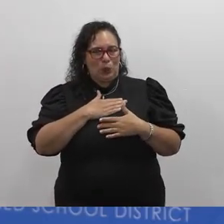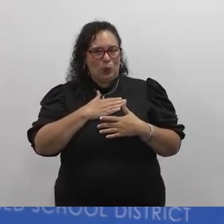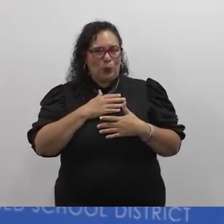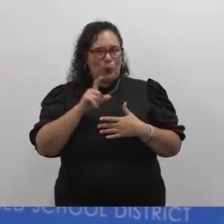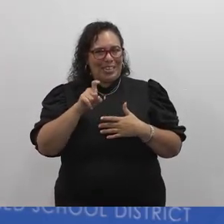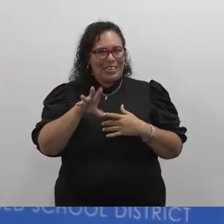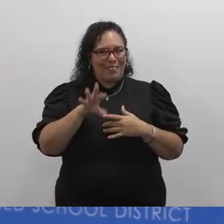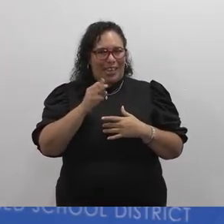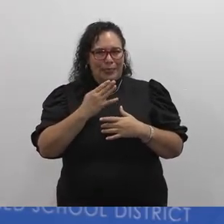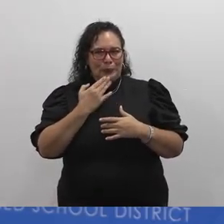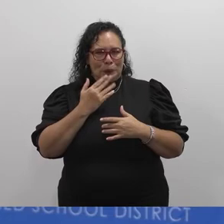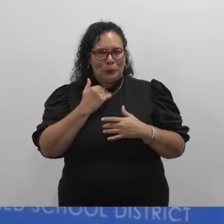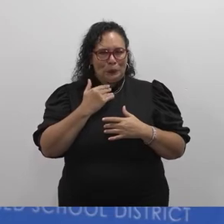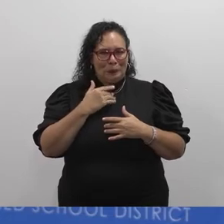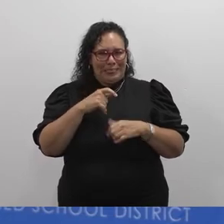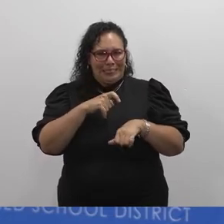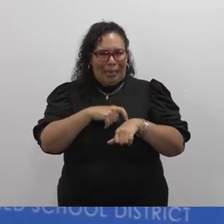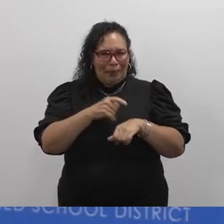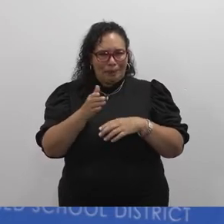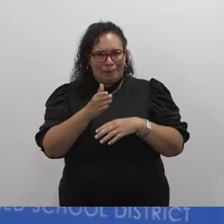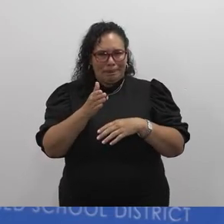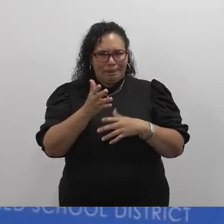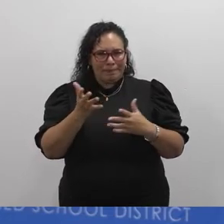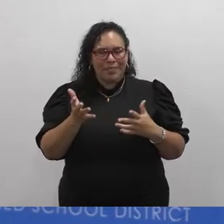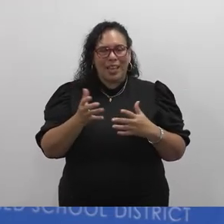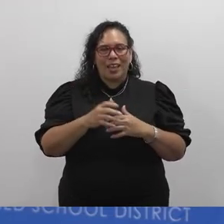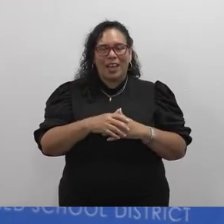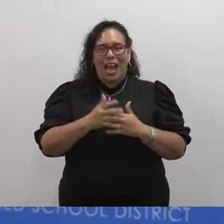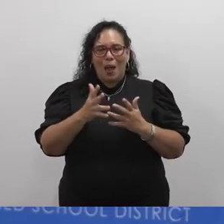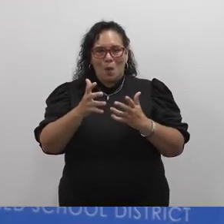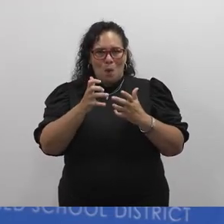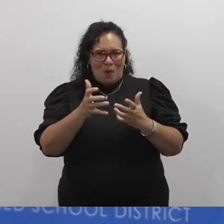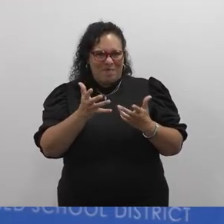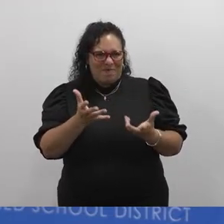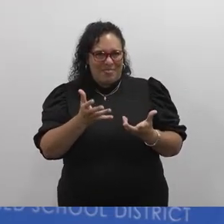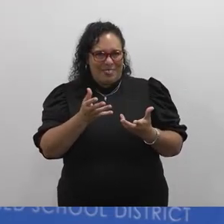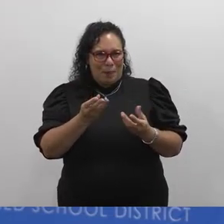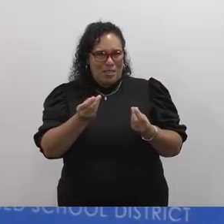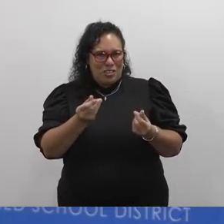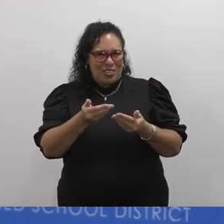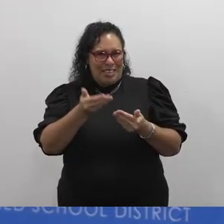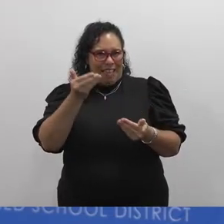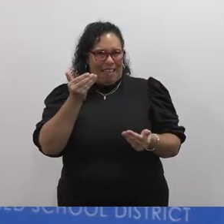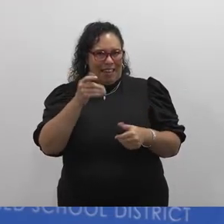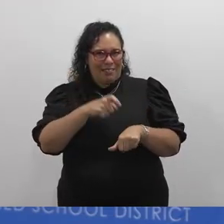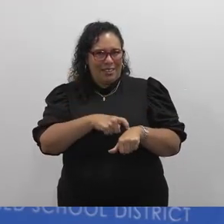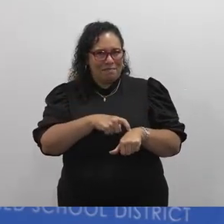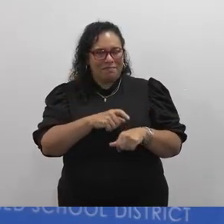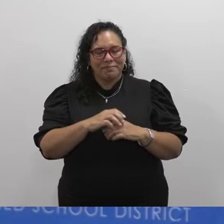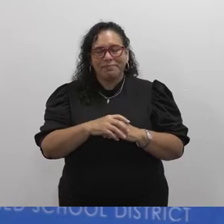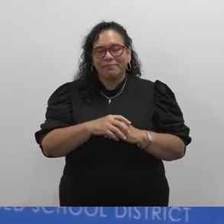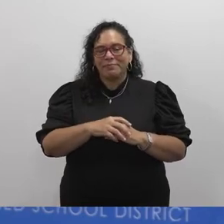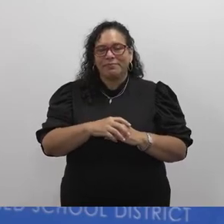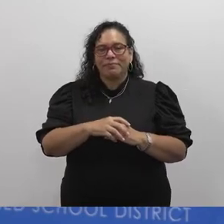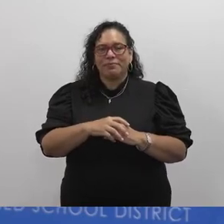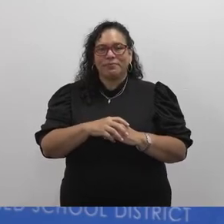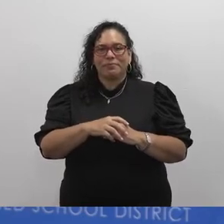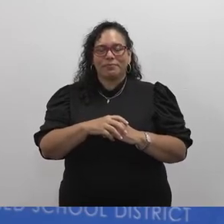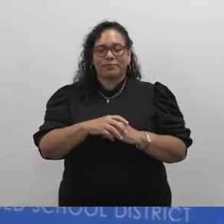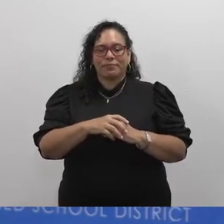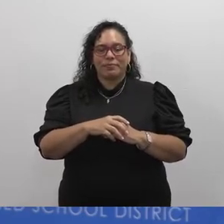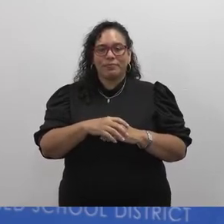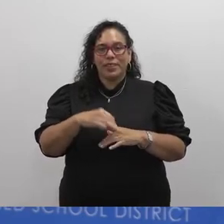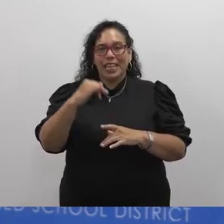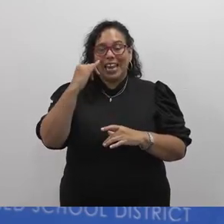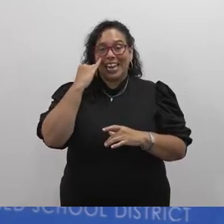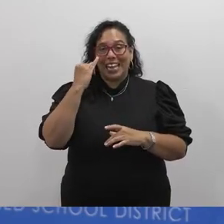having an opportunity to be briefed, even if it's just individually. So I'm saying that in the context of if